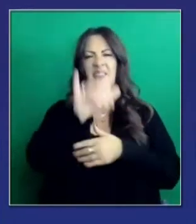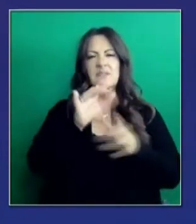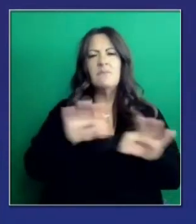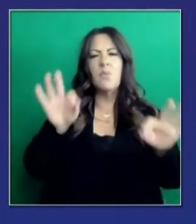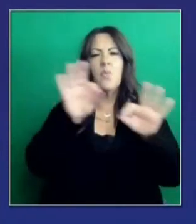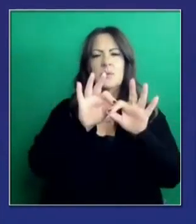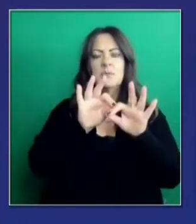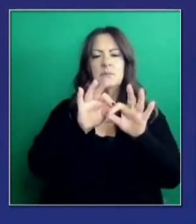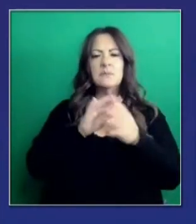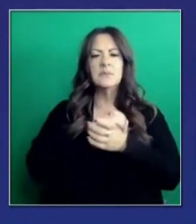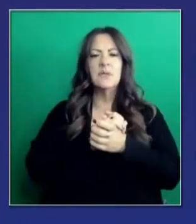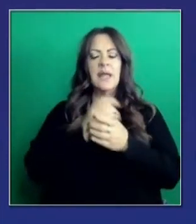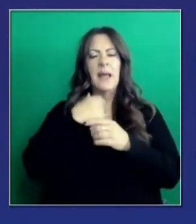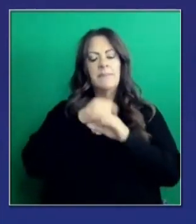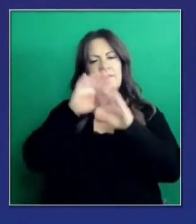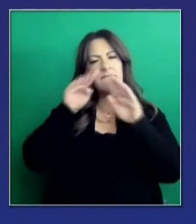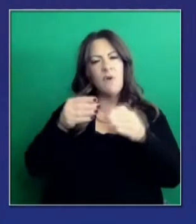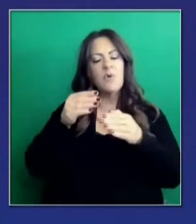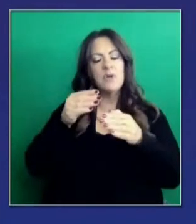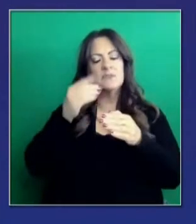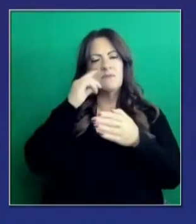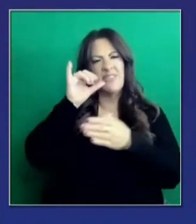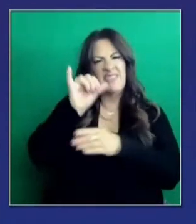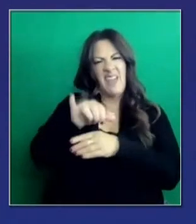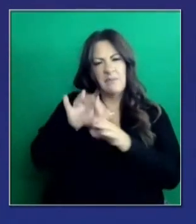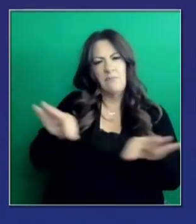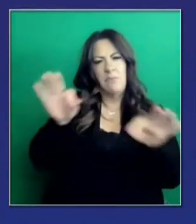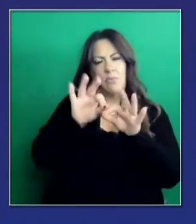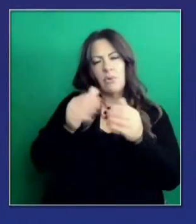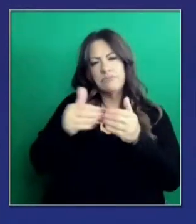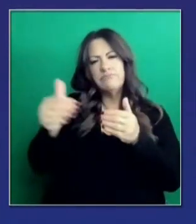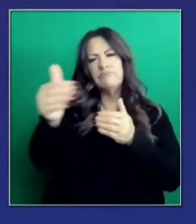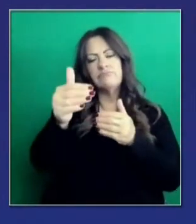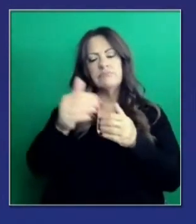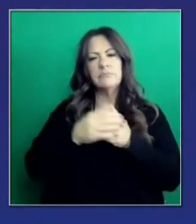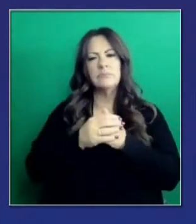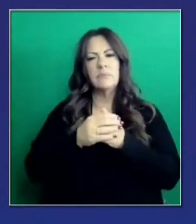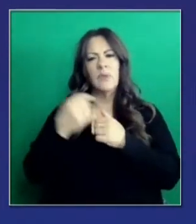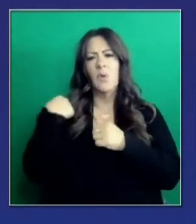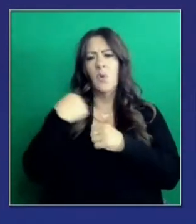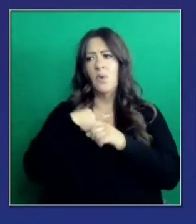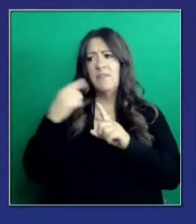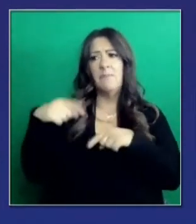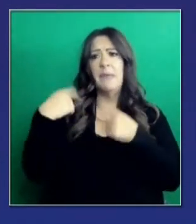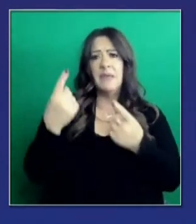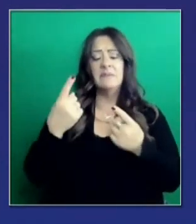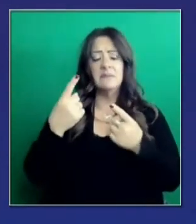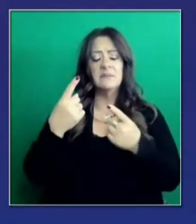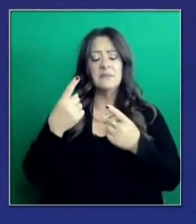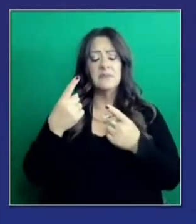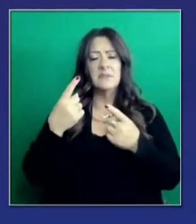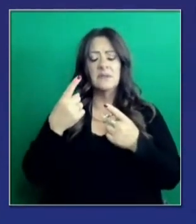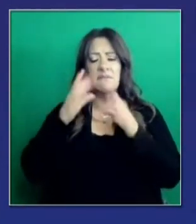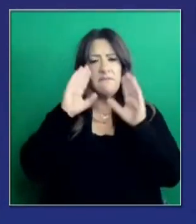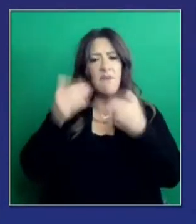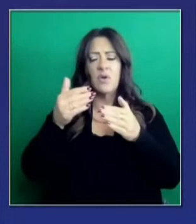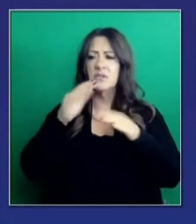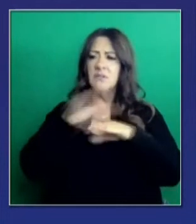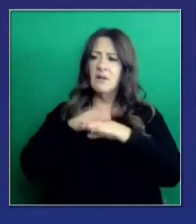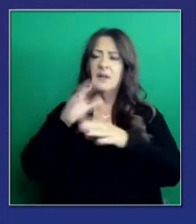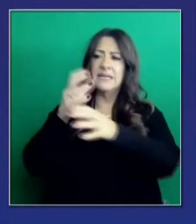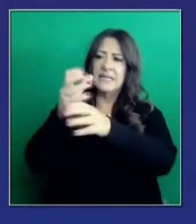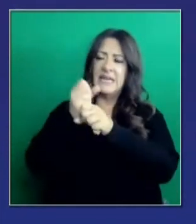here today and moving forward, and frankly has been our focus for now a number of weeks. Supply being a big part of